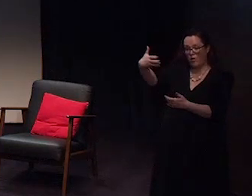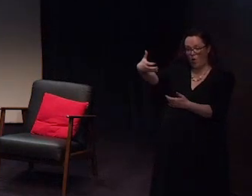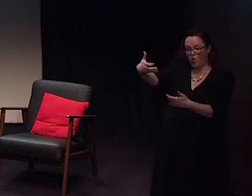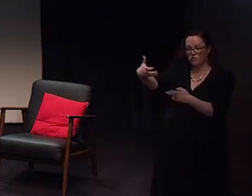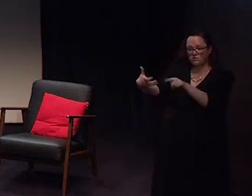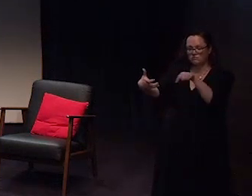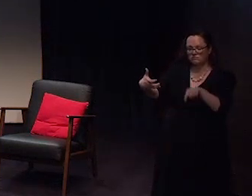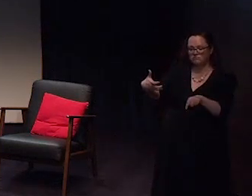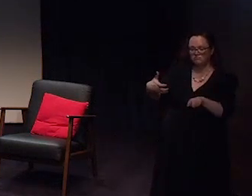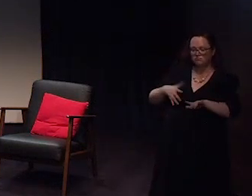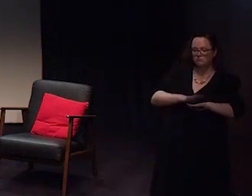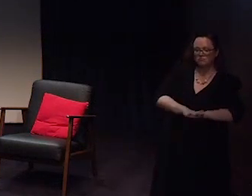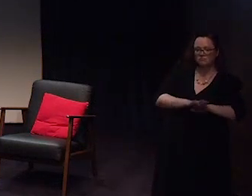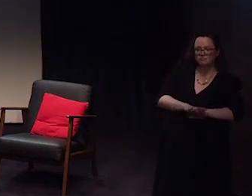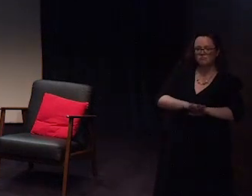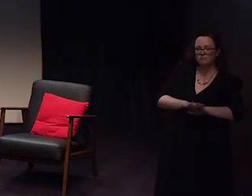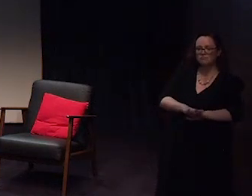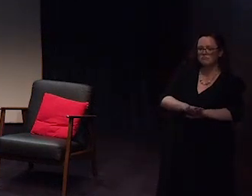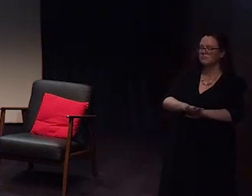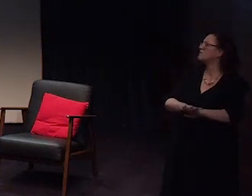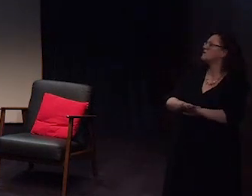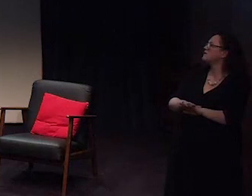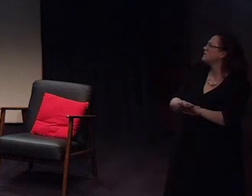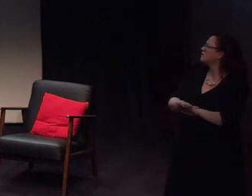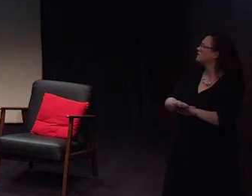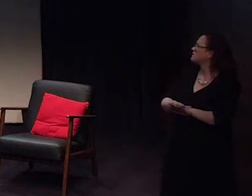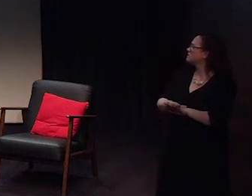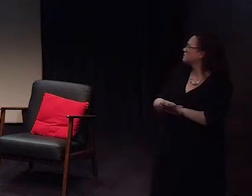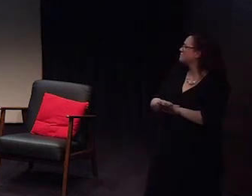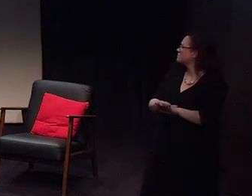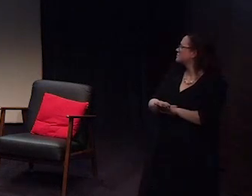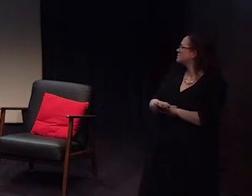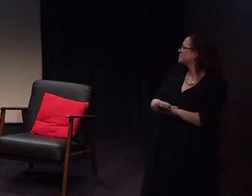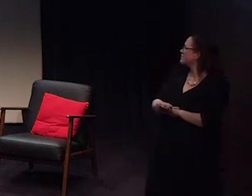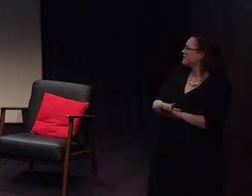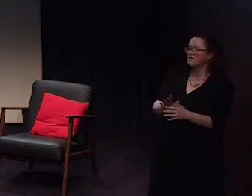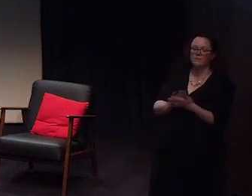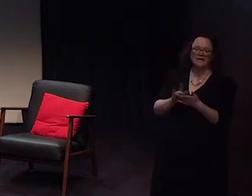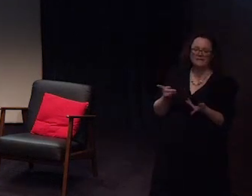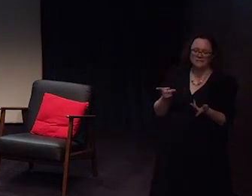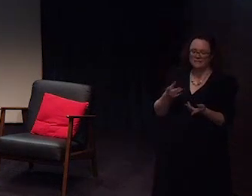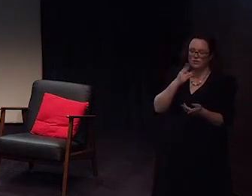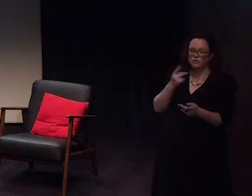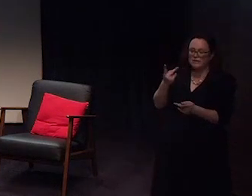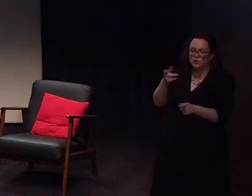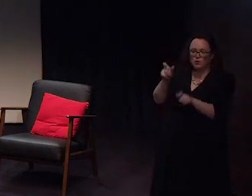actions. Of course, all this requires training and education. Next.